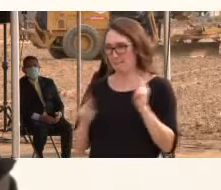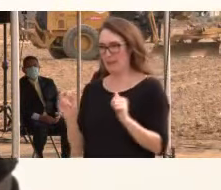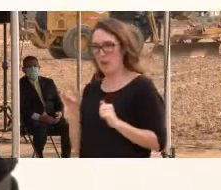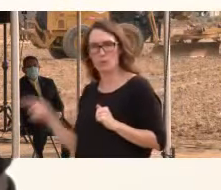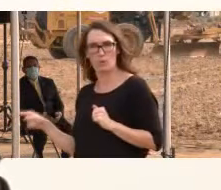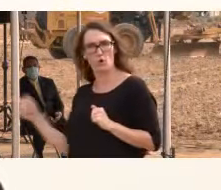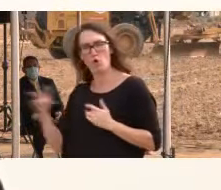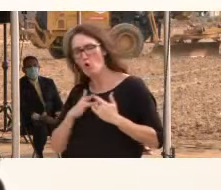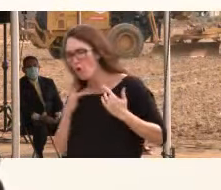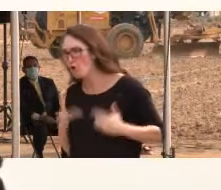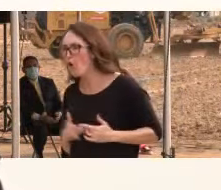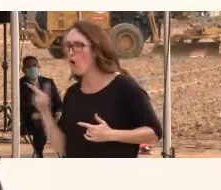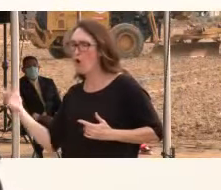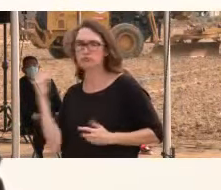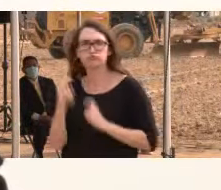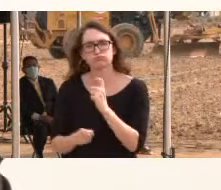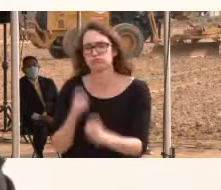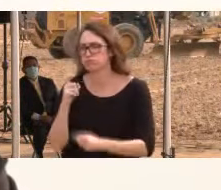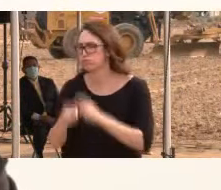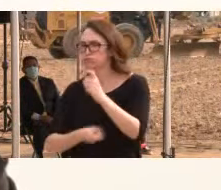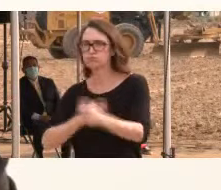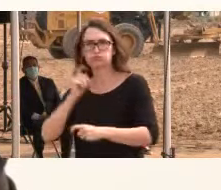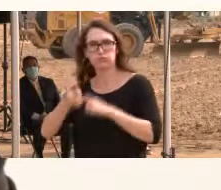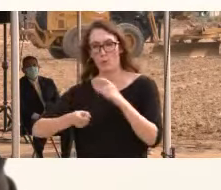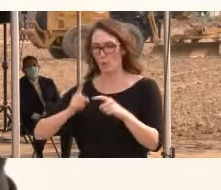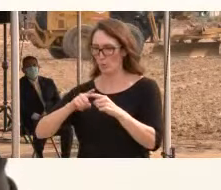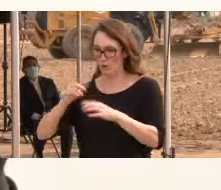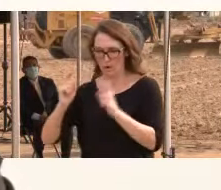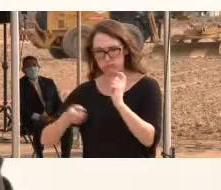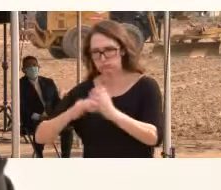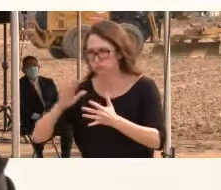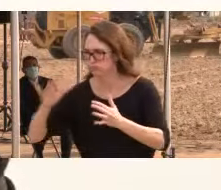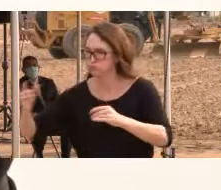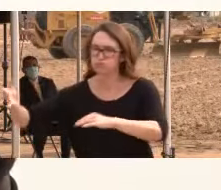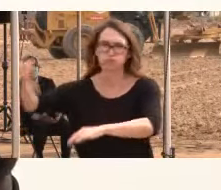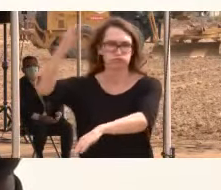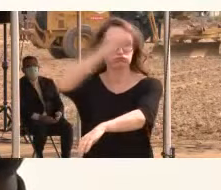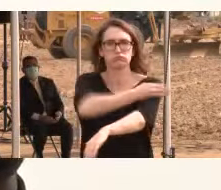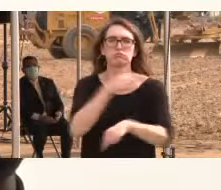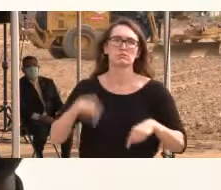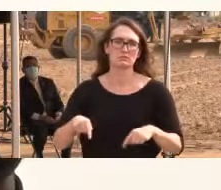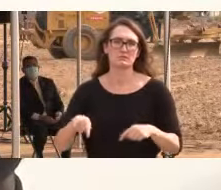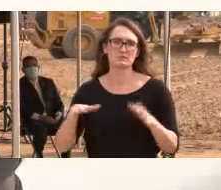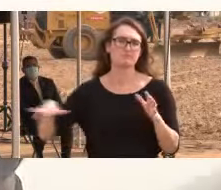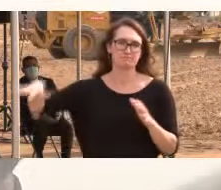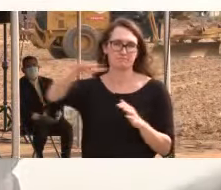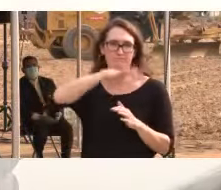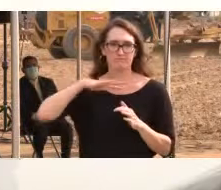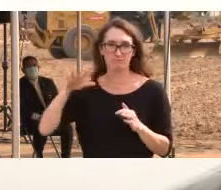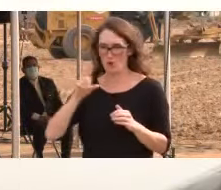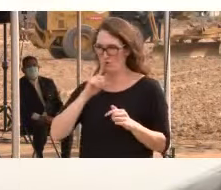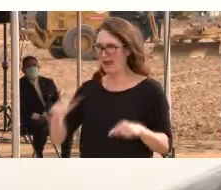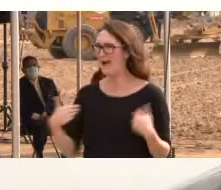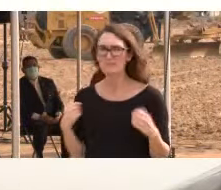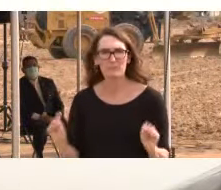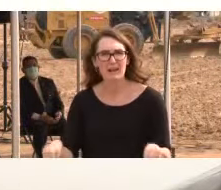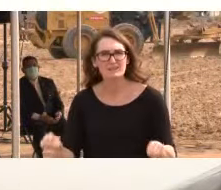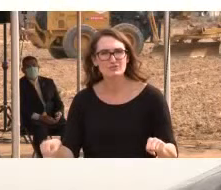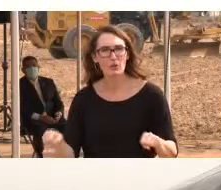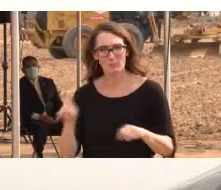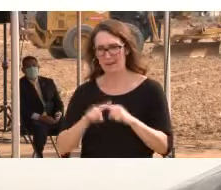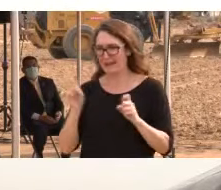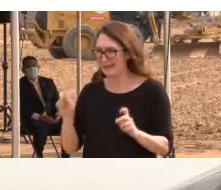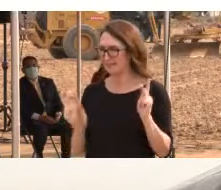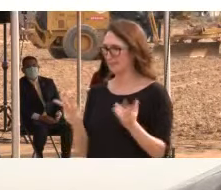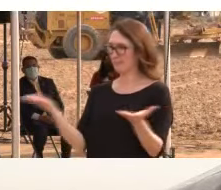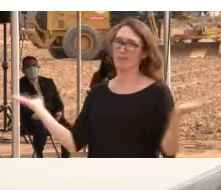yours to change this neighborhood into the potential and the greatness that is there. And so